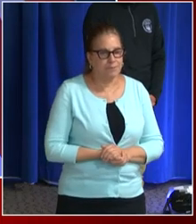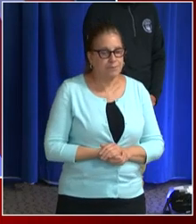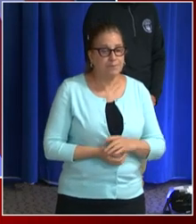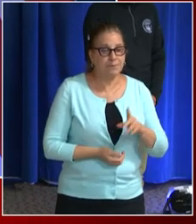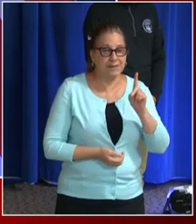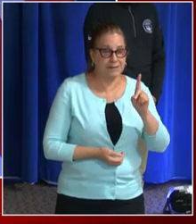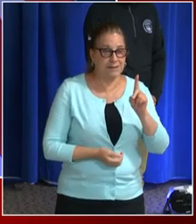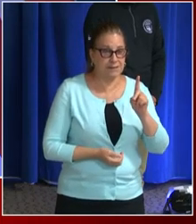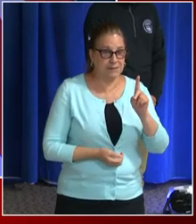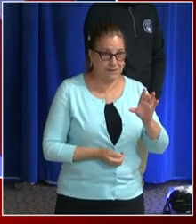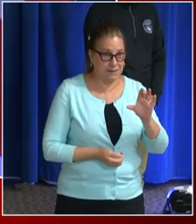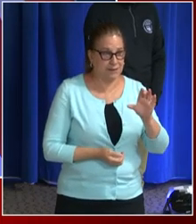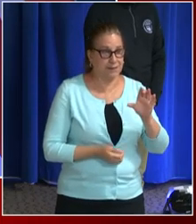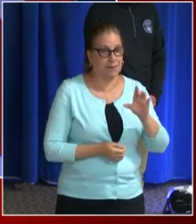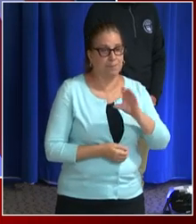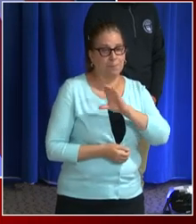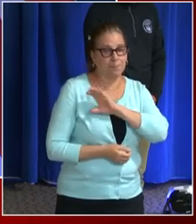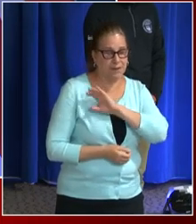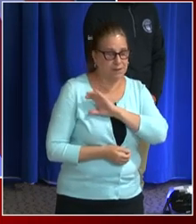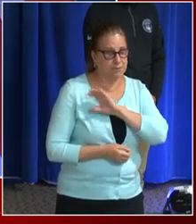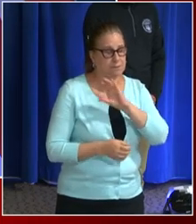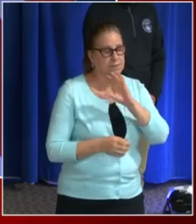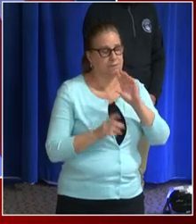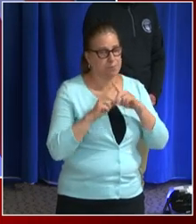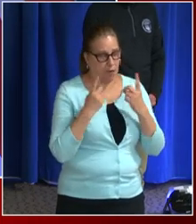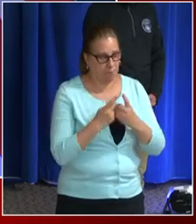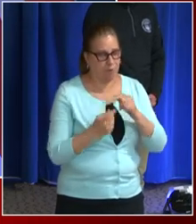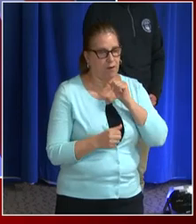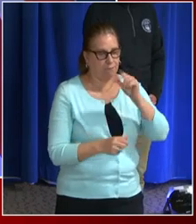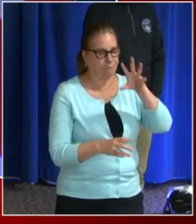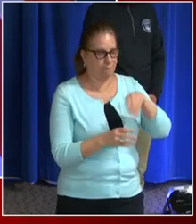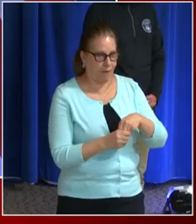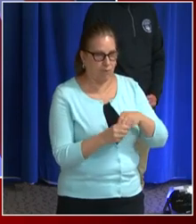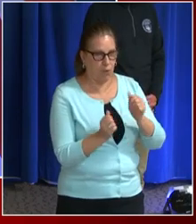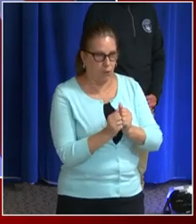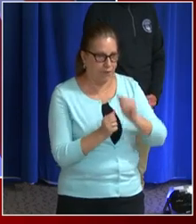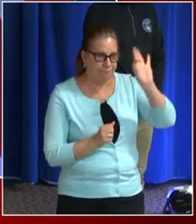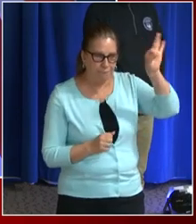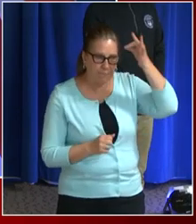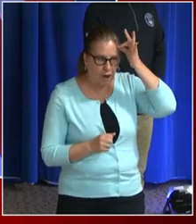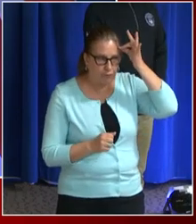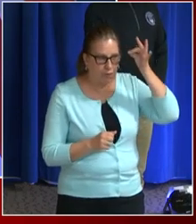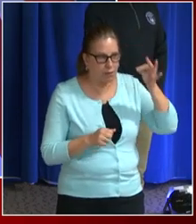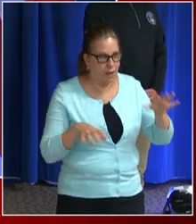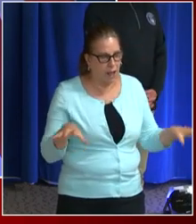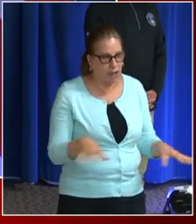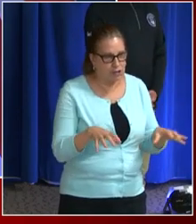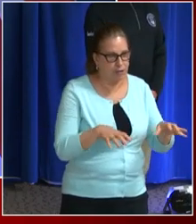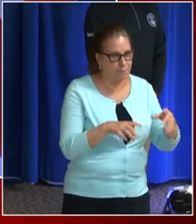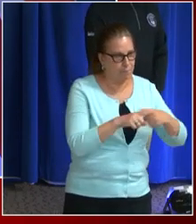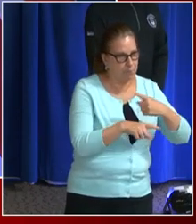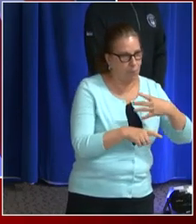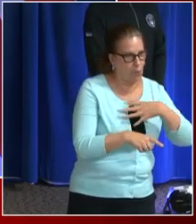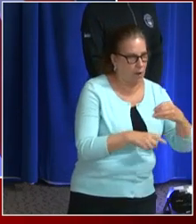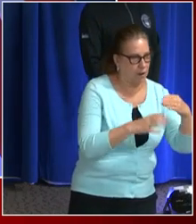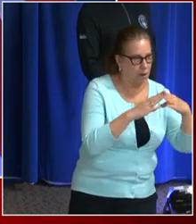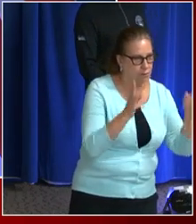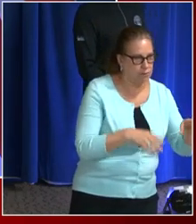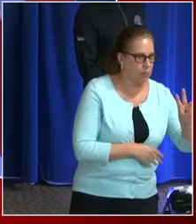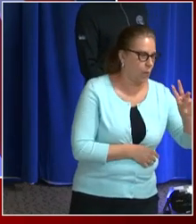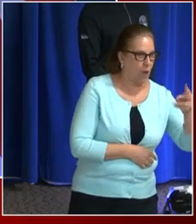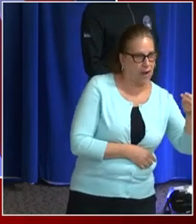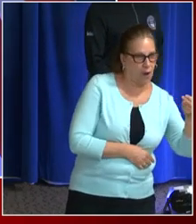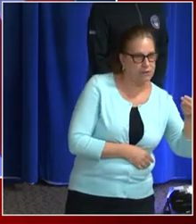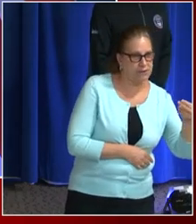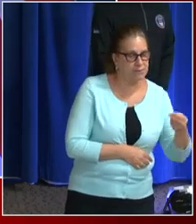federal action yesterday around the White House and Lafayette Park, but had you been asked to? You said you only learned of it shortly before it happened.